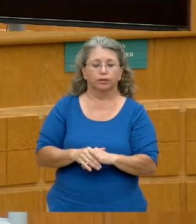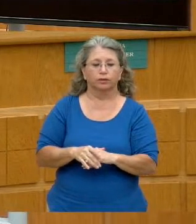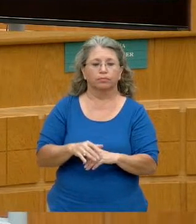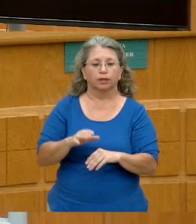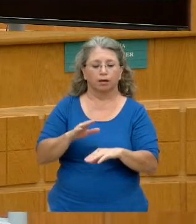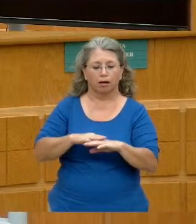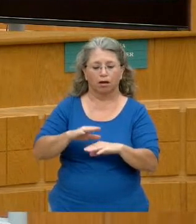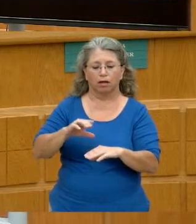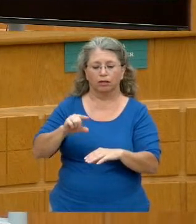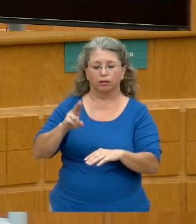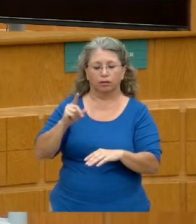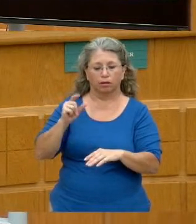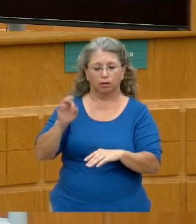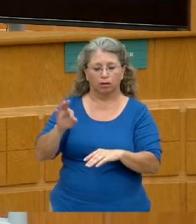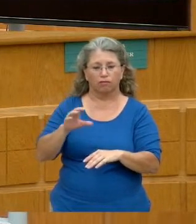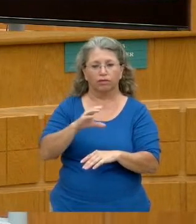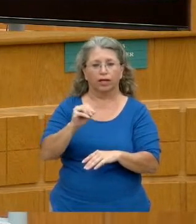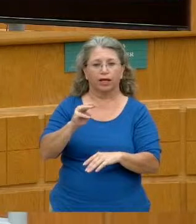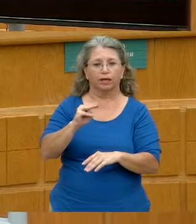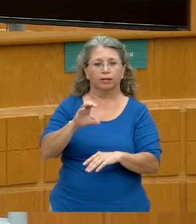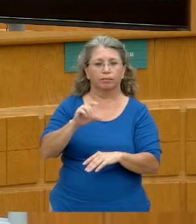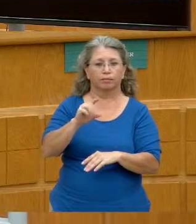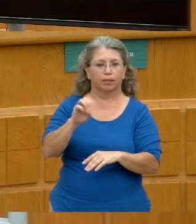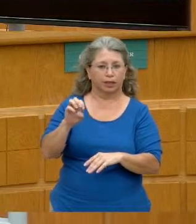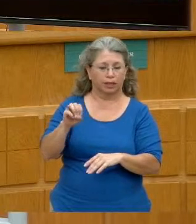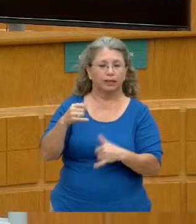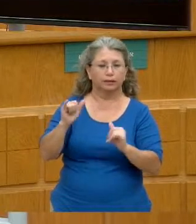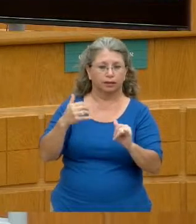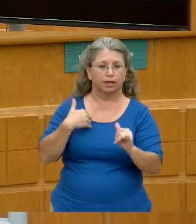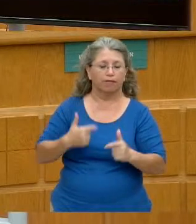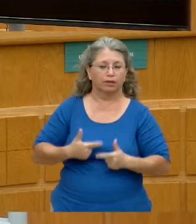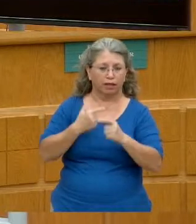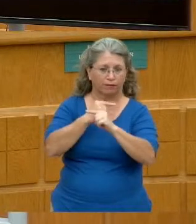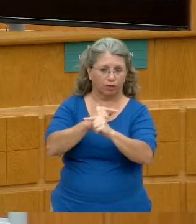Gulf beaches and McGee beaches, we'll still have our lifeguards as normal.